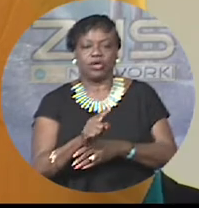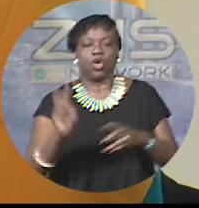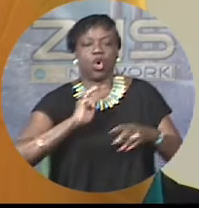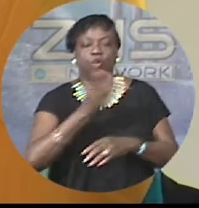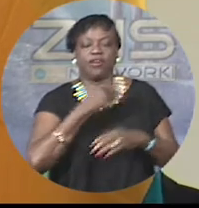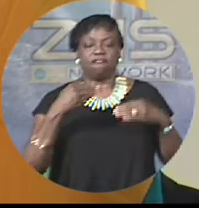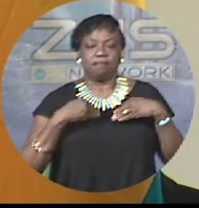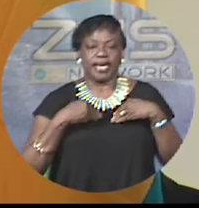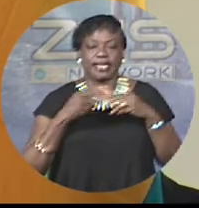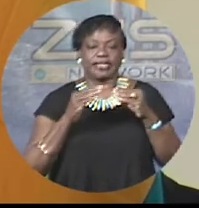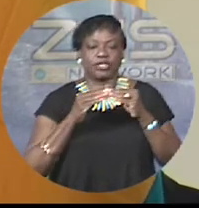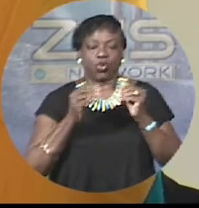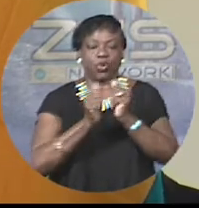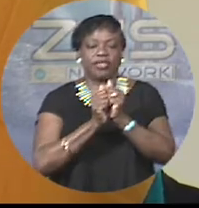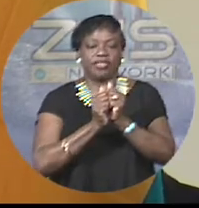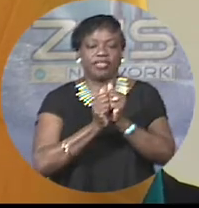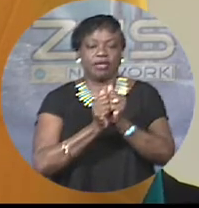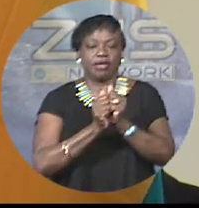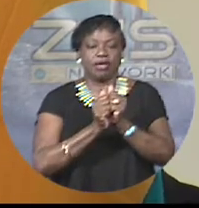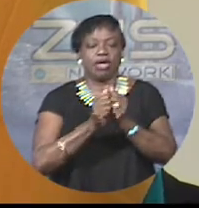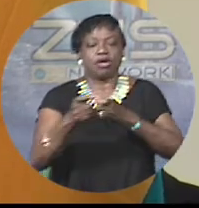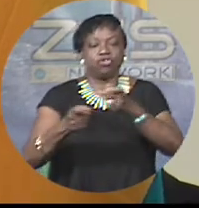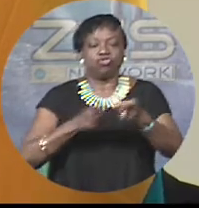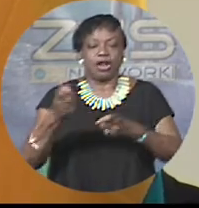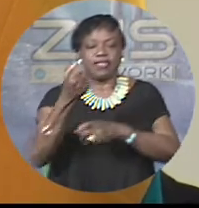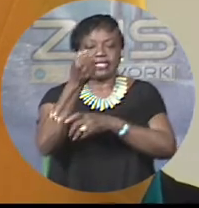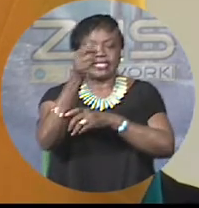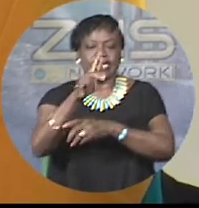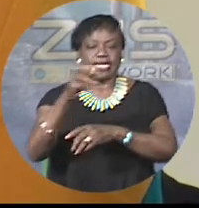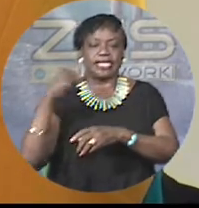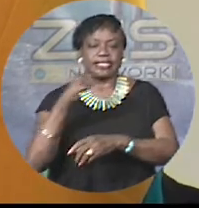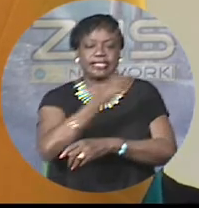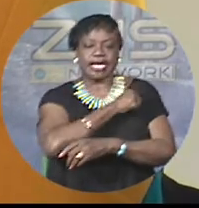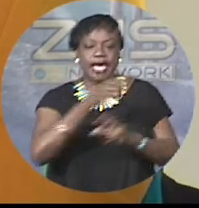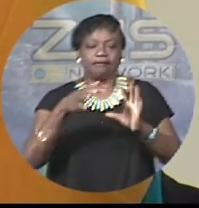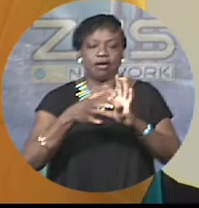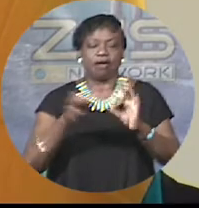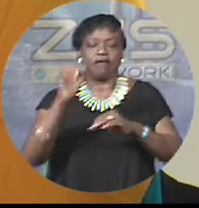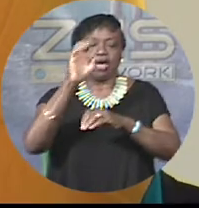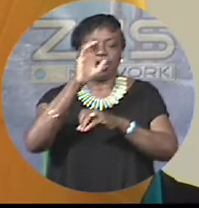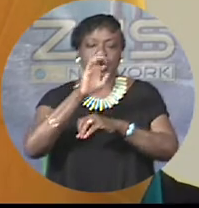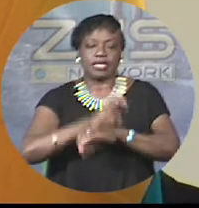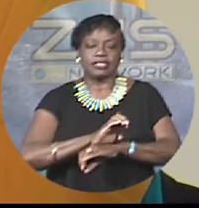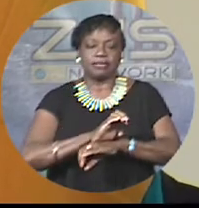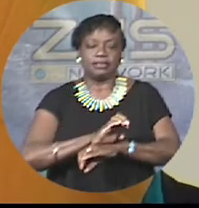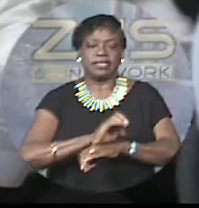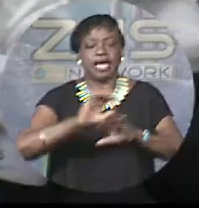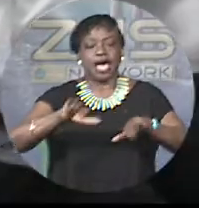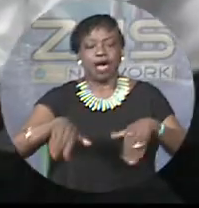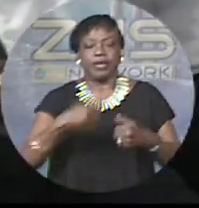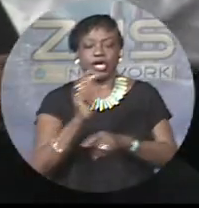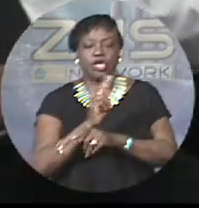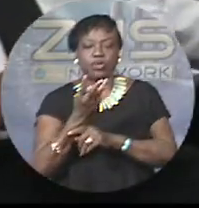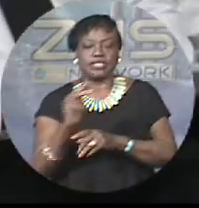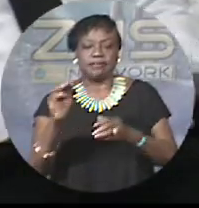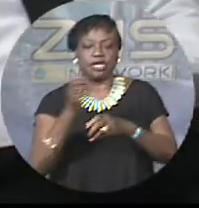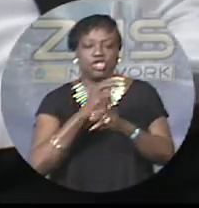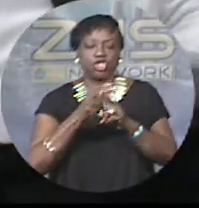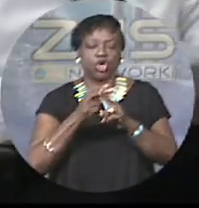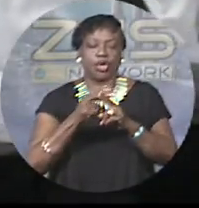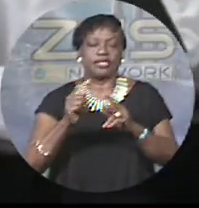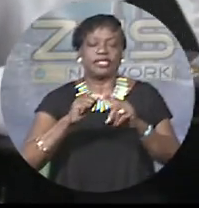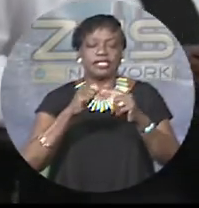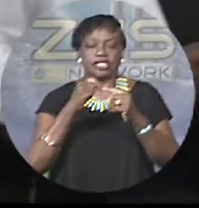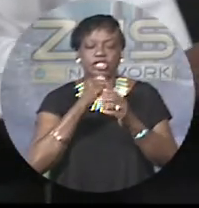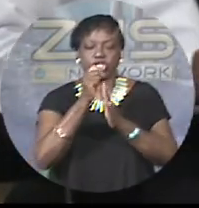staff of the Customs Department and how we augment this staff in the short term. I have also followed through